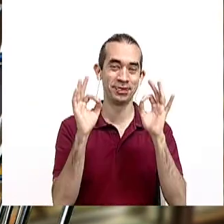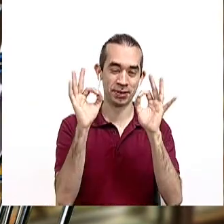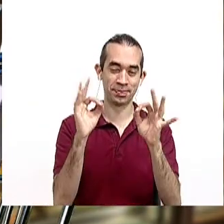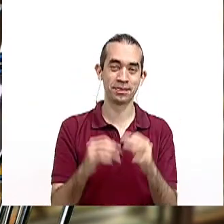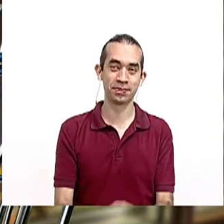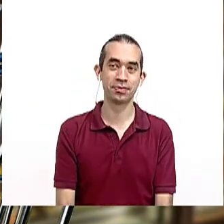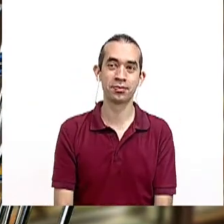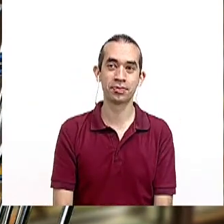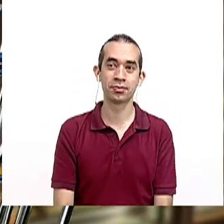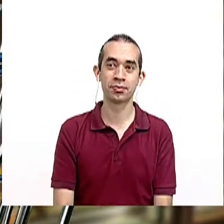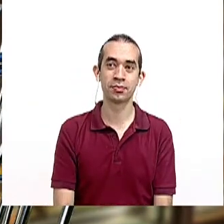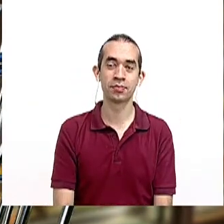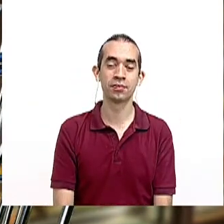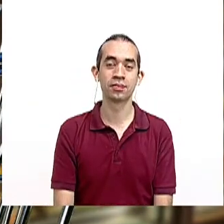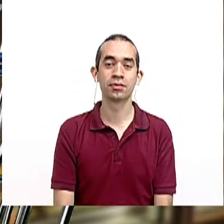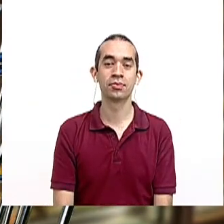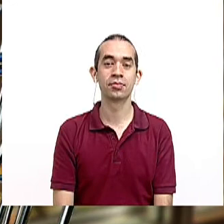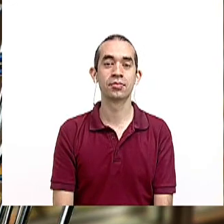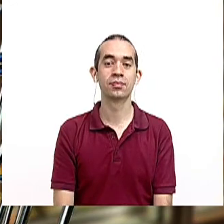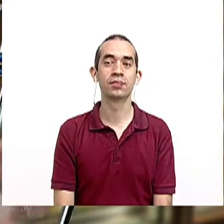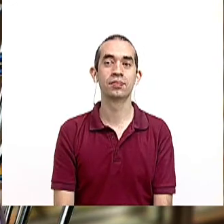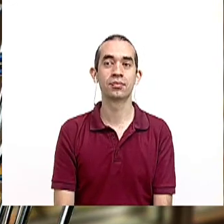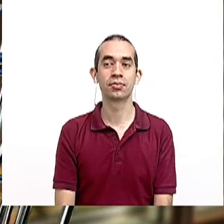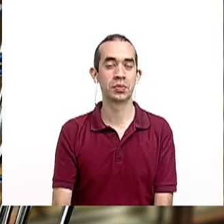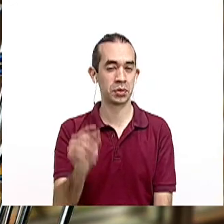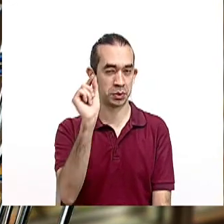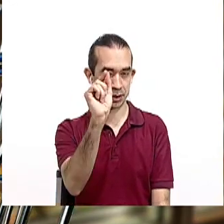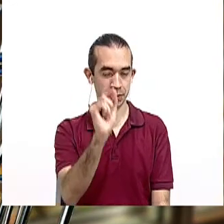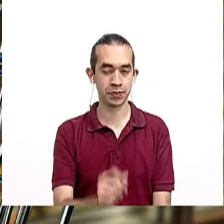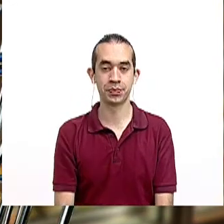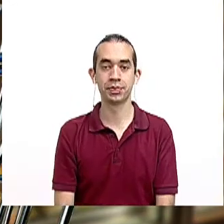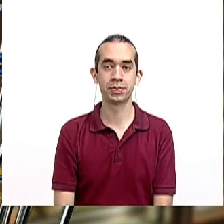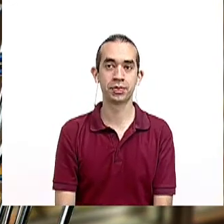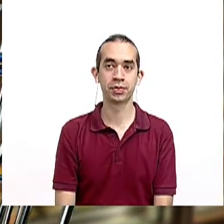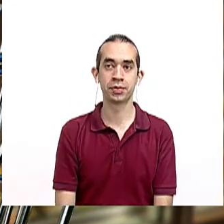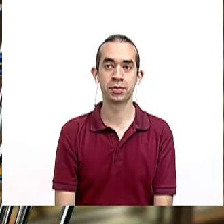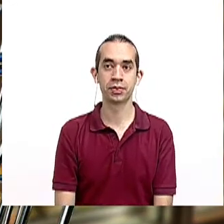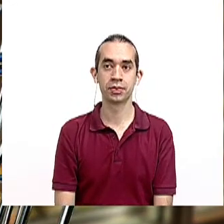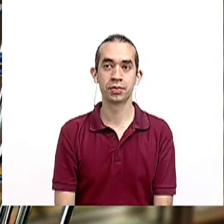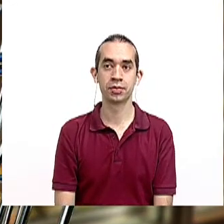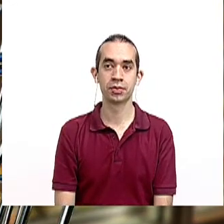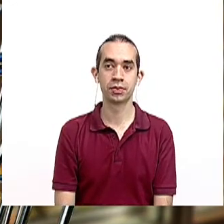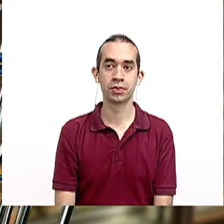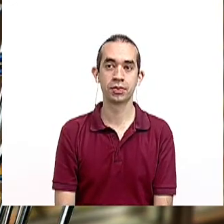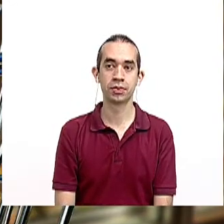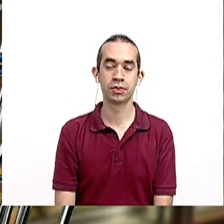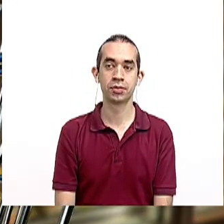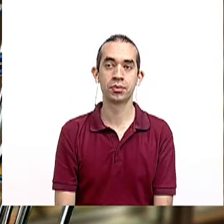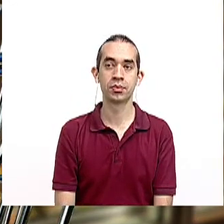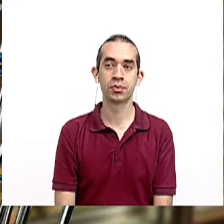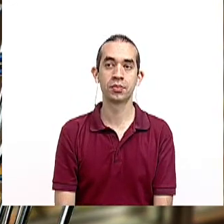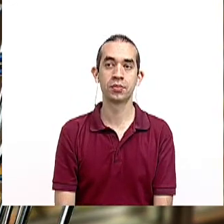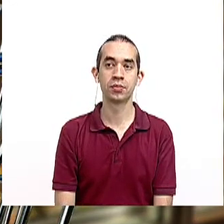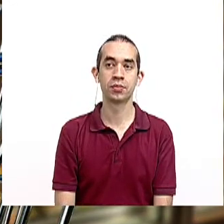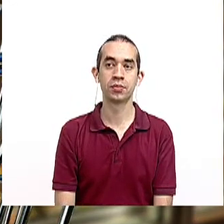nice. Then the next one, just a second to show it to you.